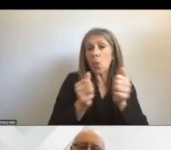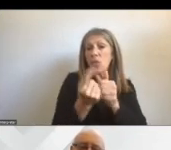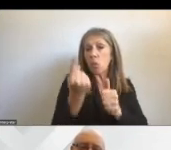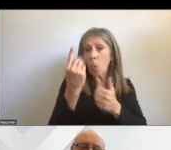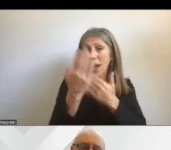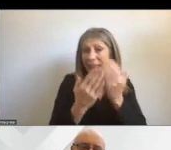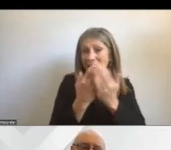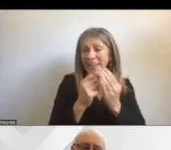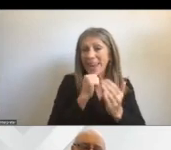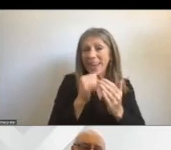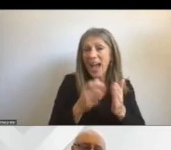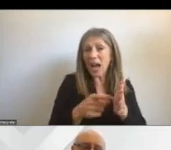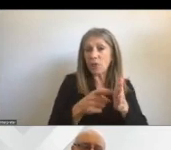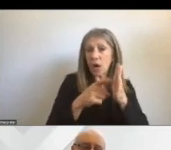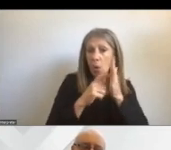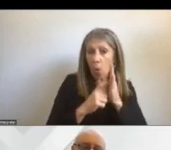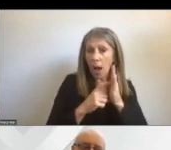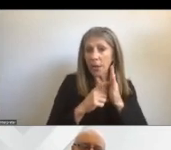Okay, pedestrian